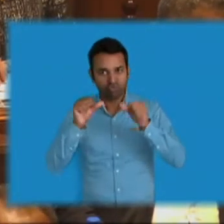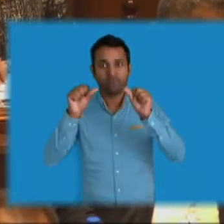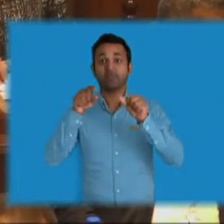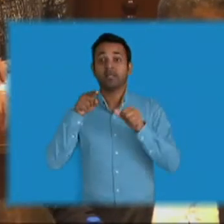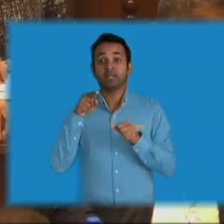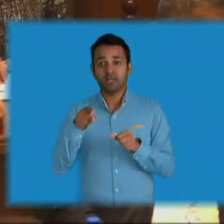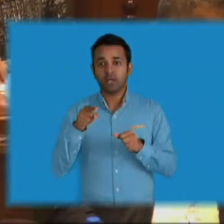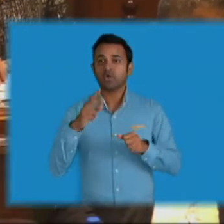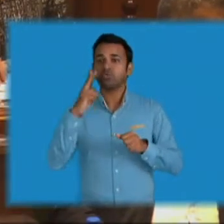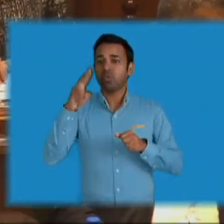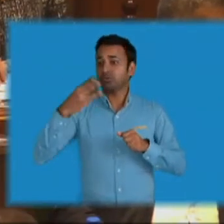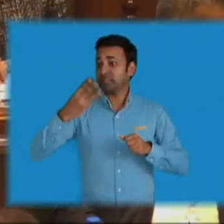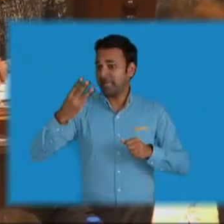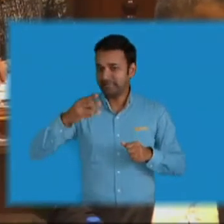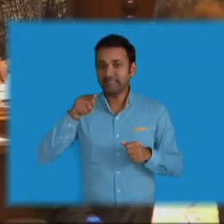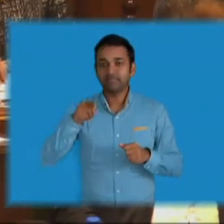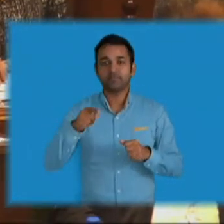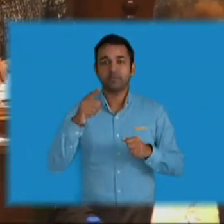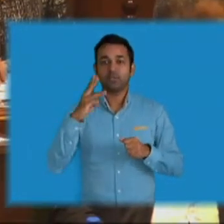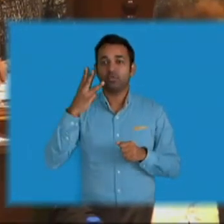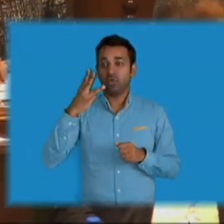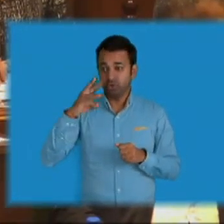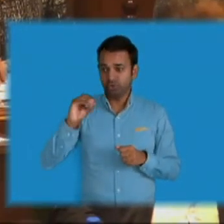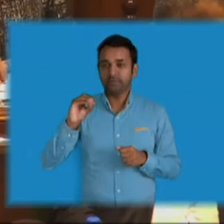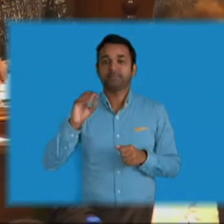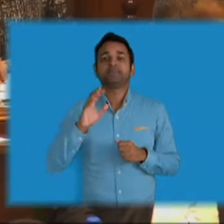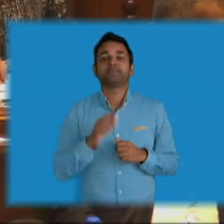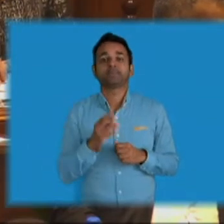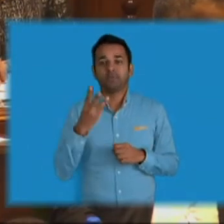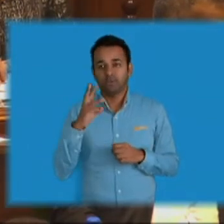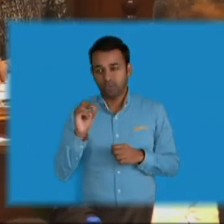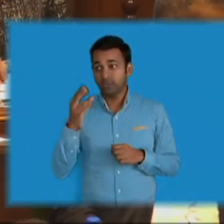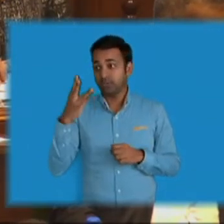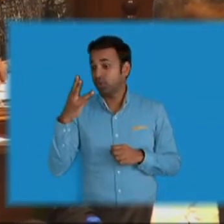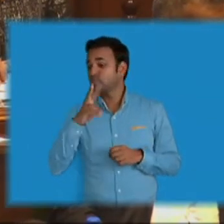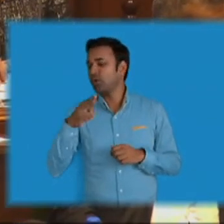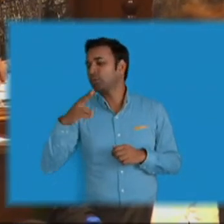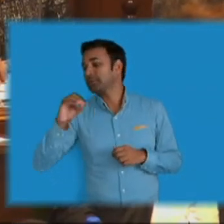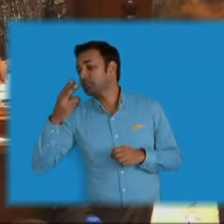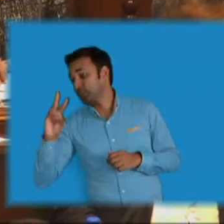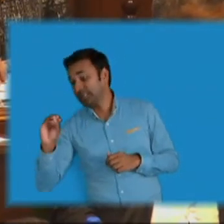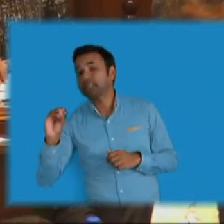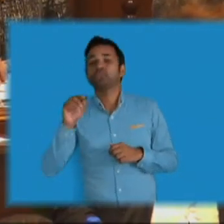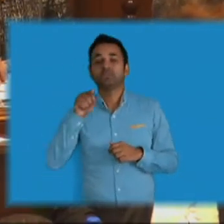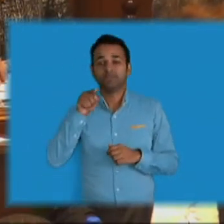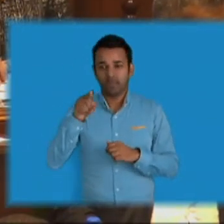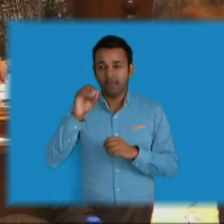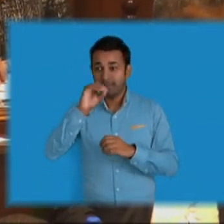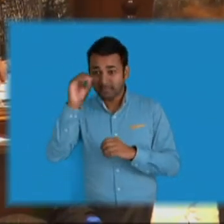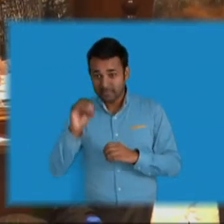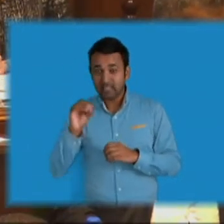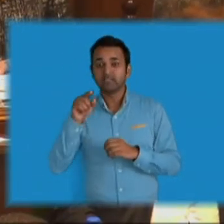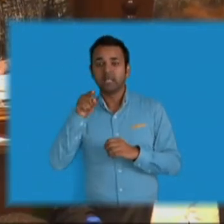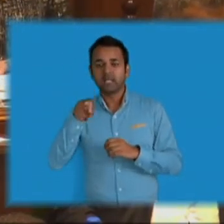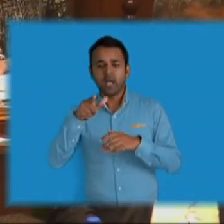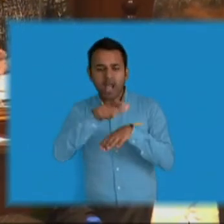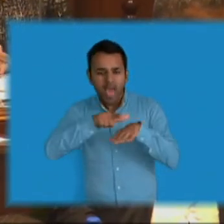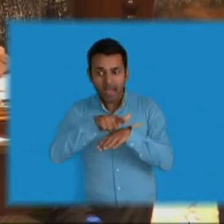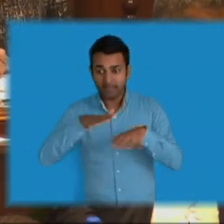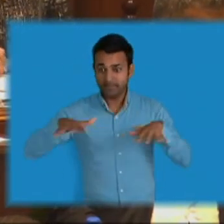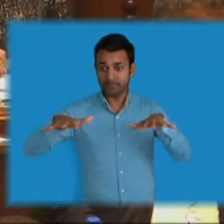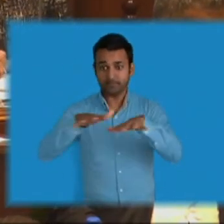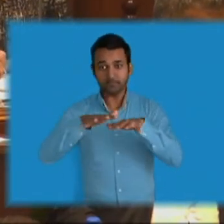2030. Madam Speaker, almost 30% of our total landmass can be considered as